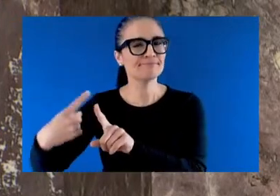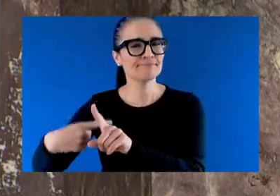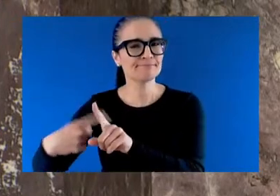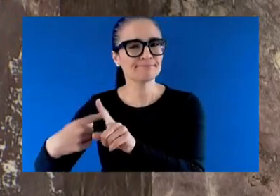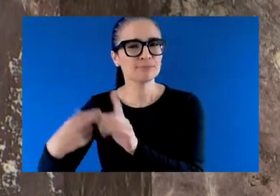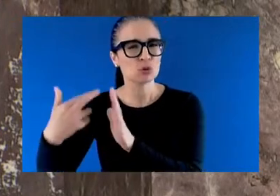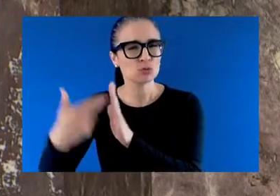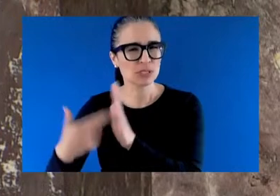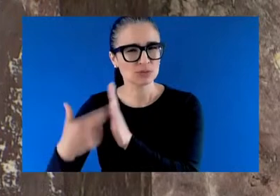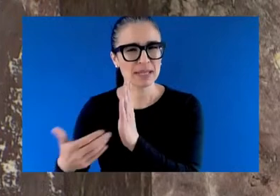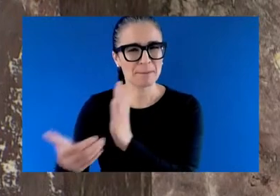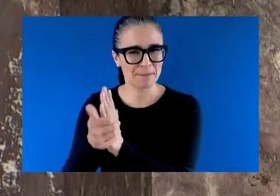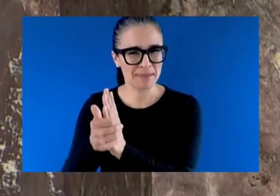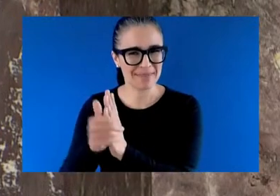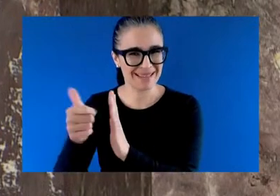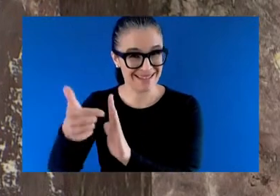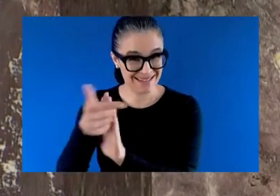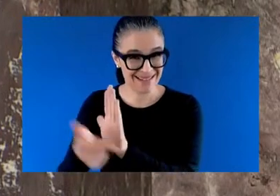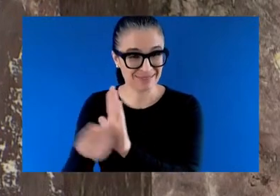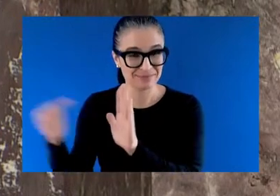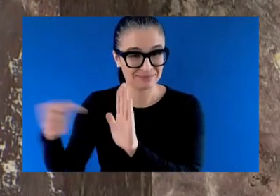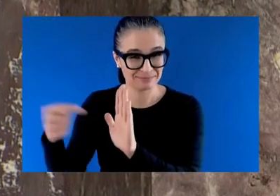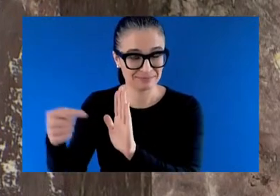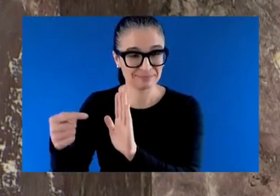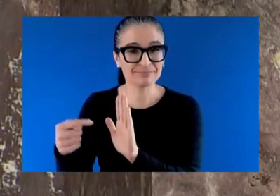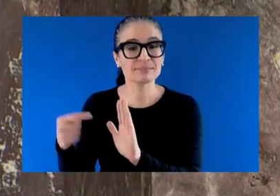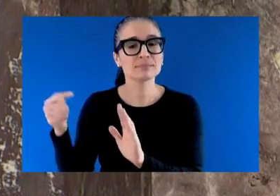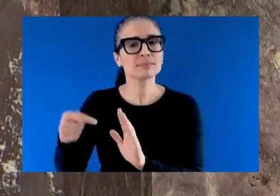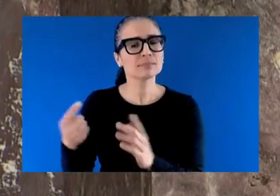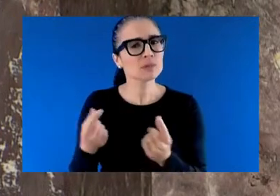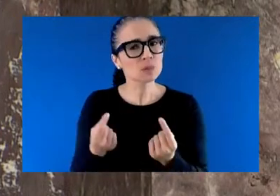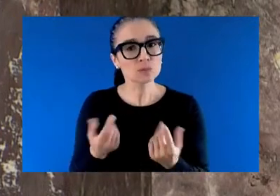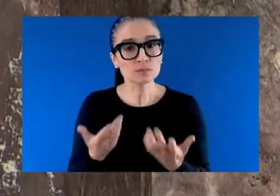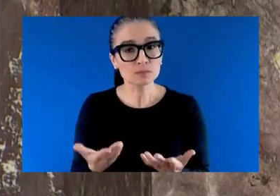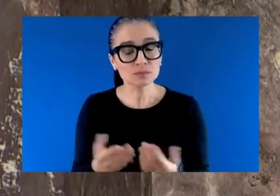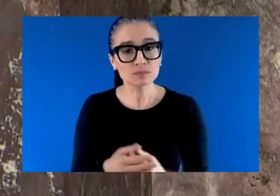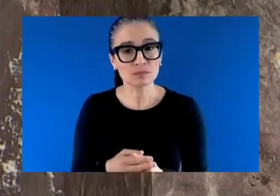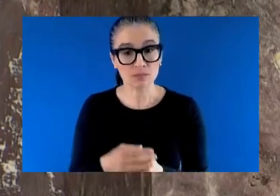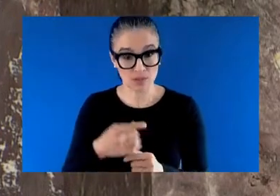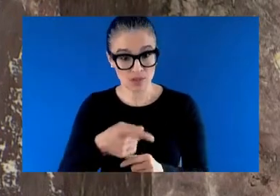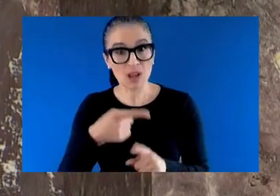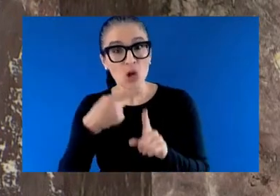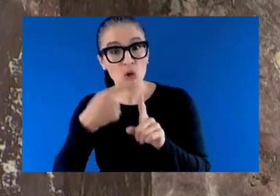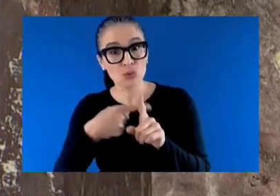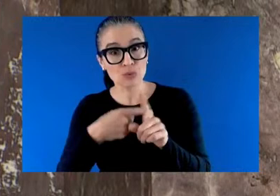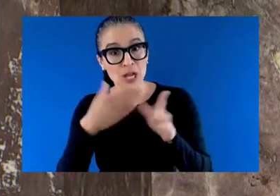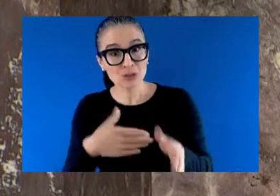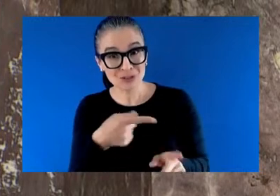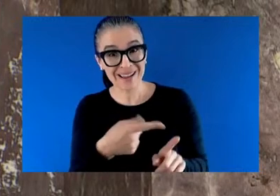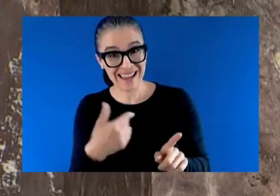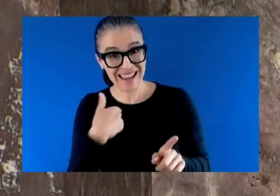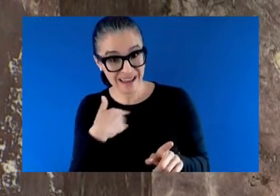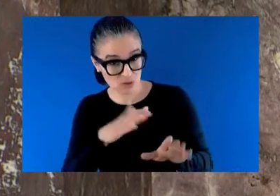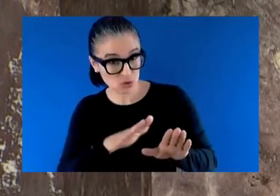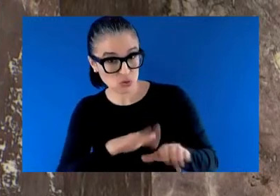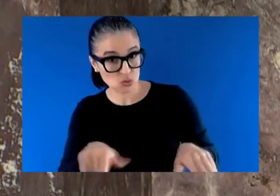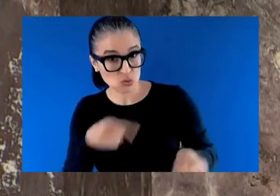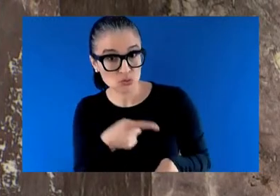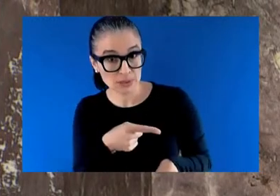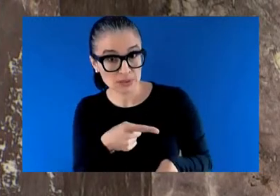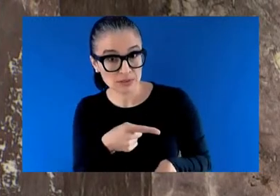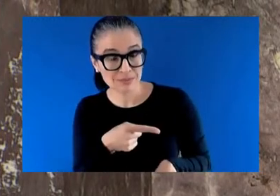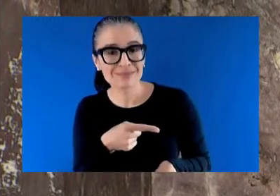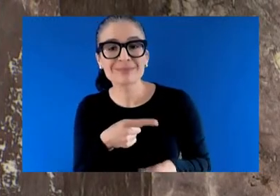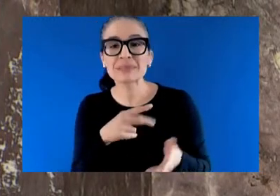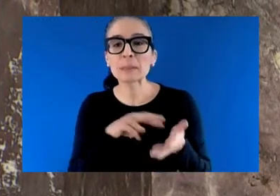children, to improve the security of tenants, and allow landlords to resolve disputes faster. This bill, if passed, will